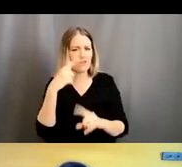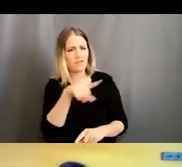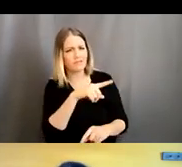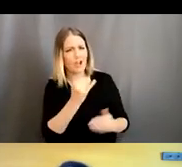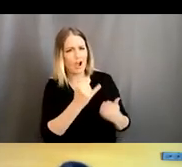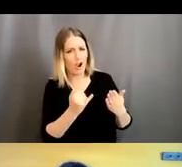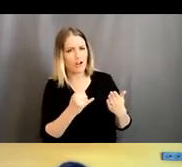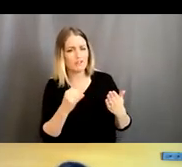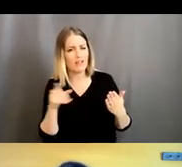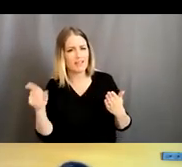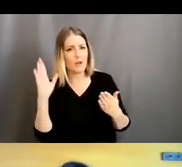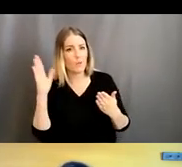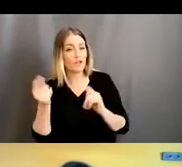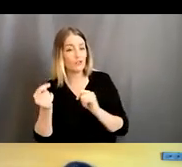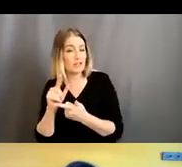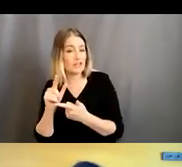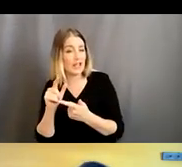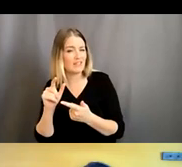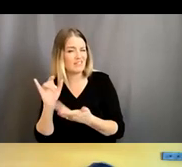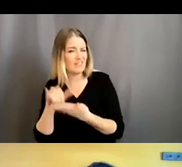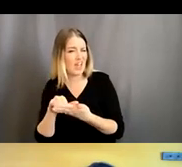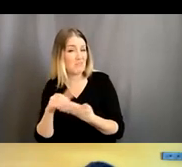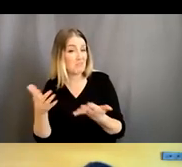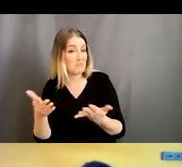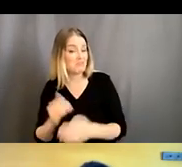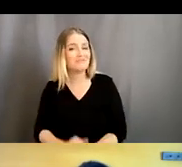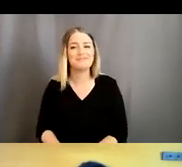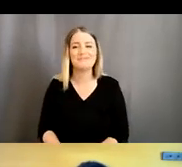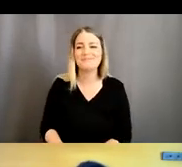and everything like that.